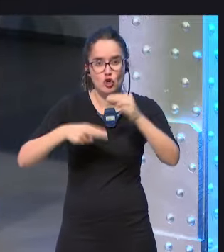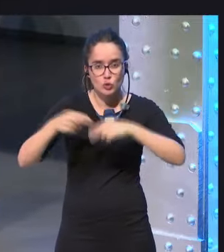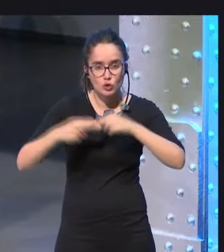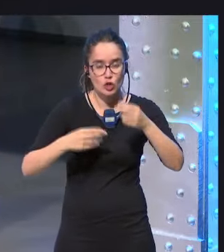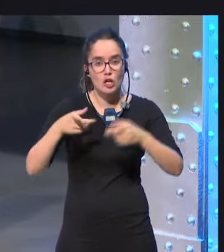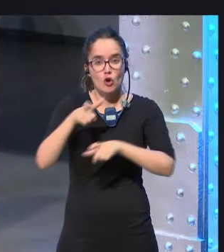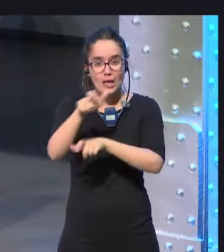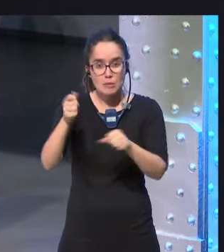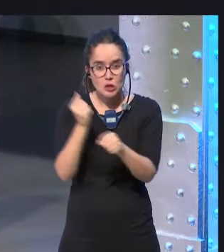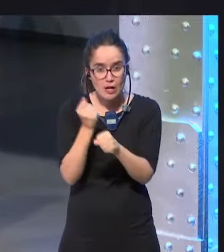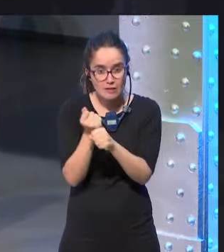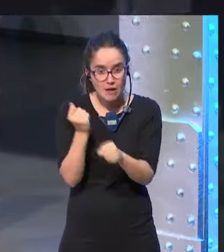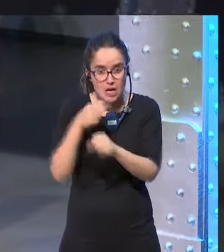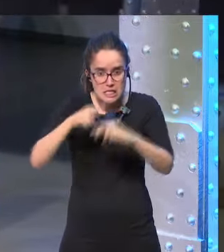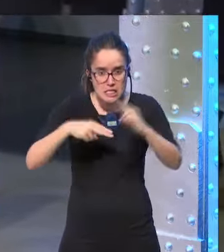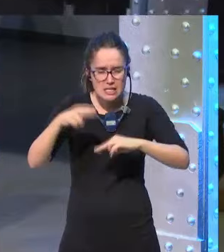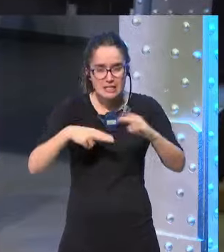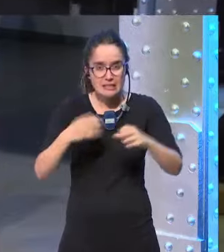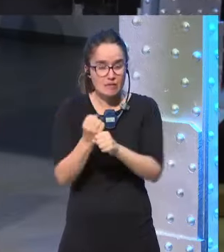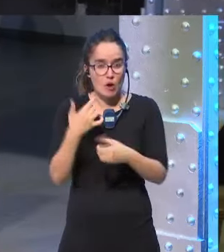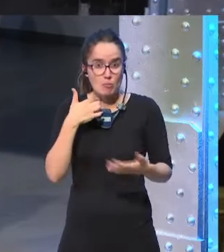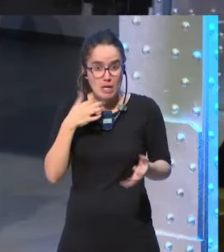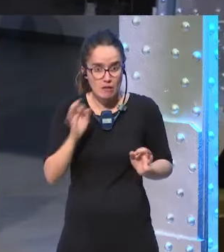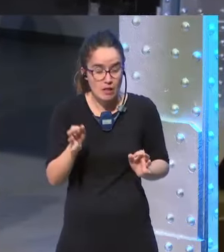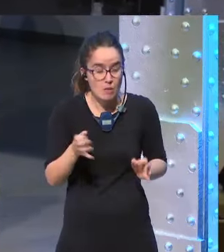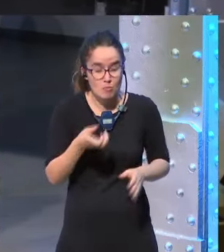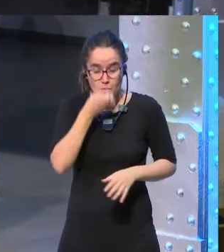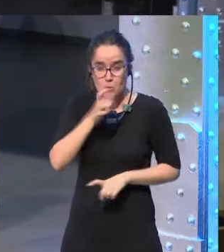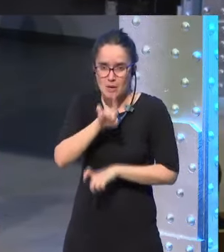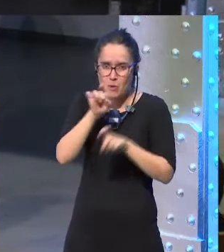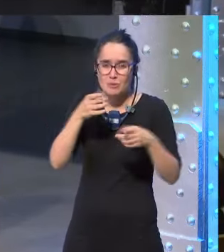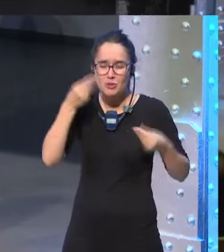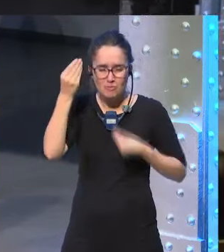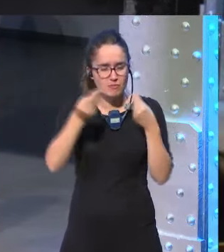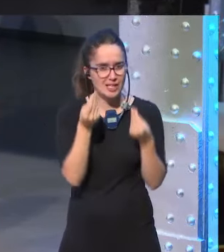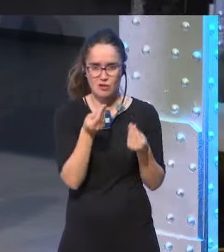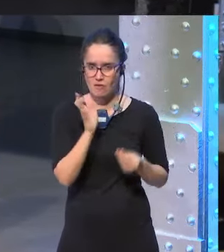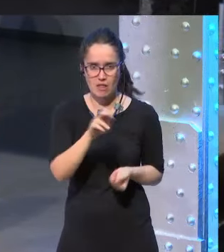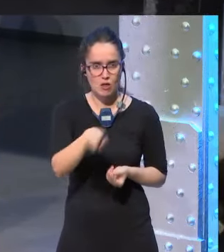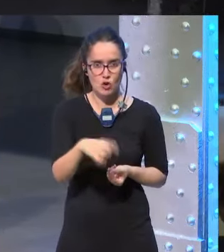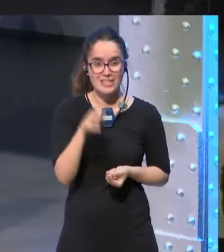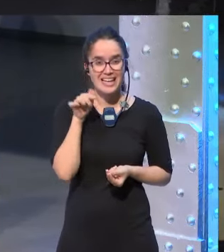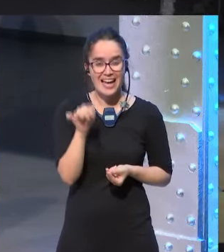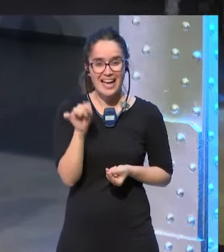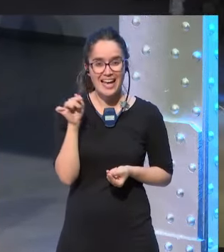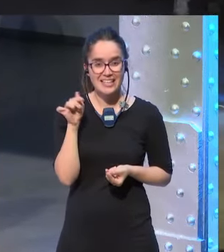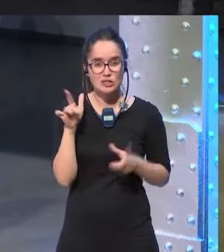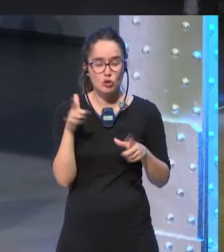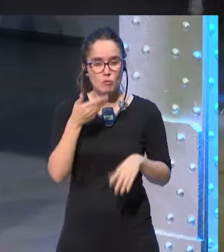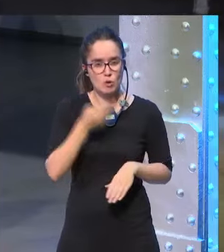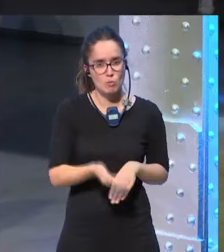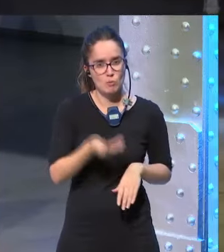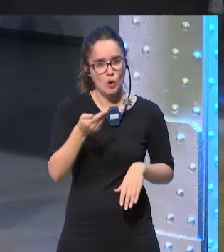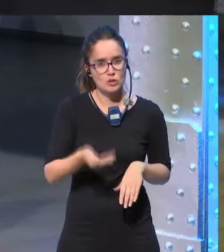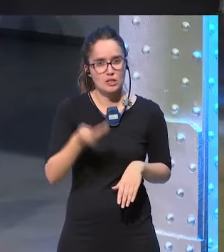question. No, I don't think so. I mean, I think what's very important, I mean, equally important probably for the architects as well as for the construction